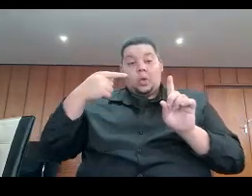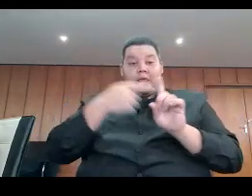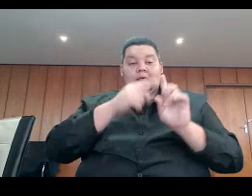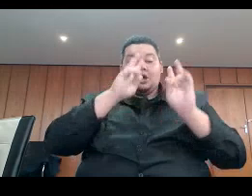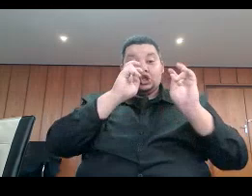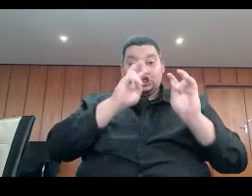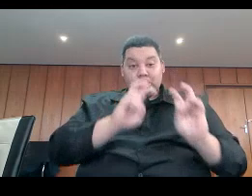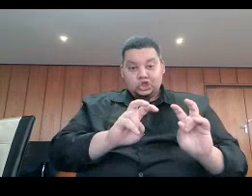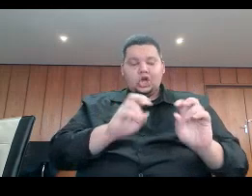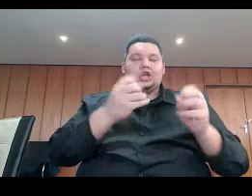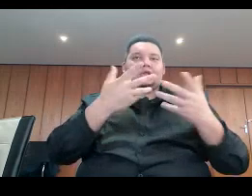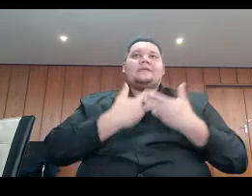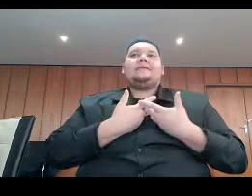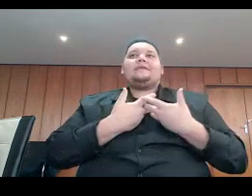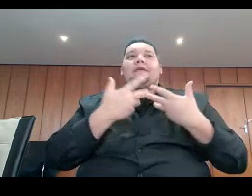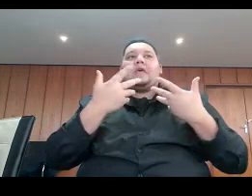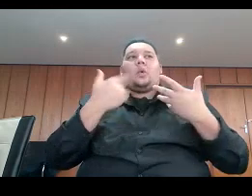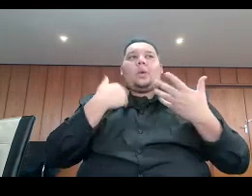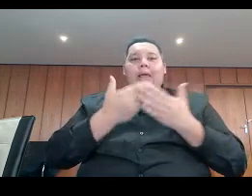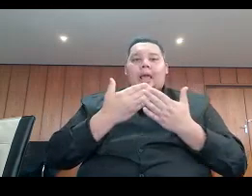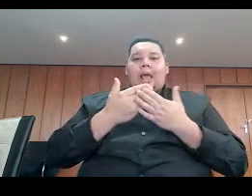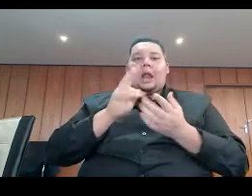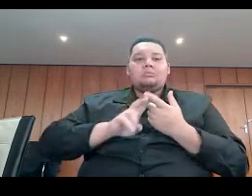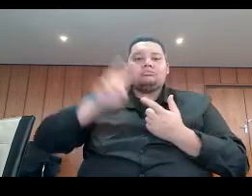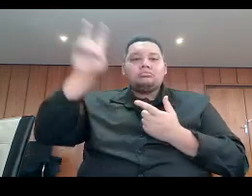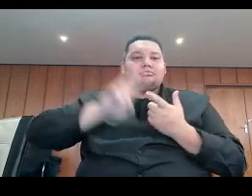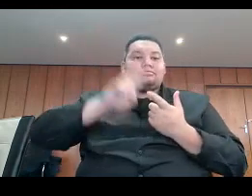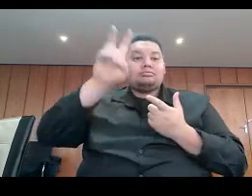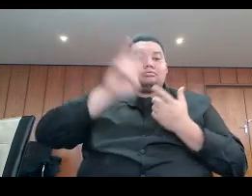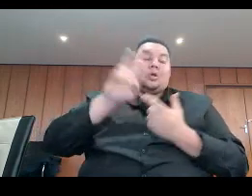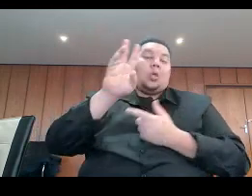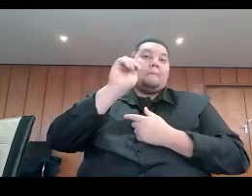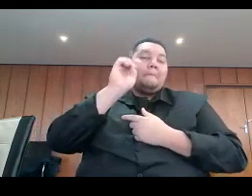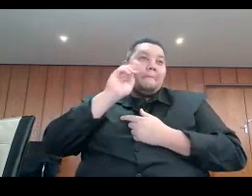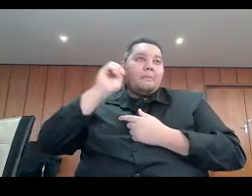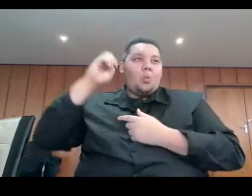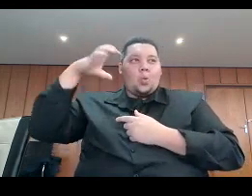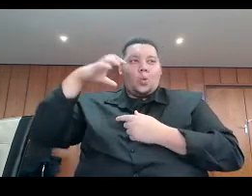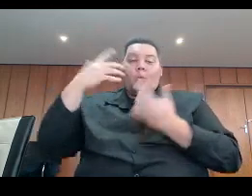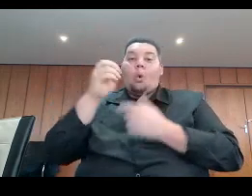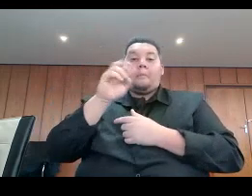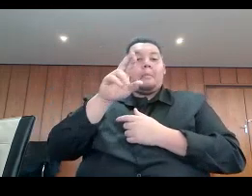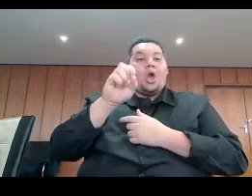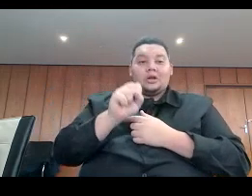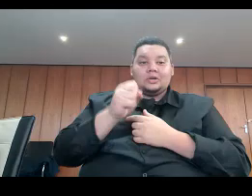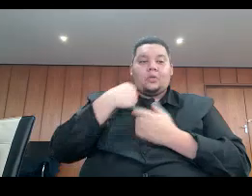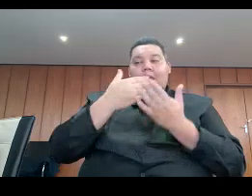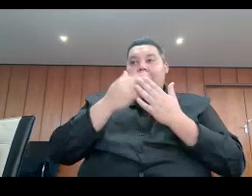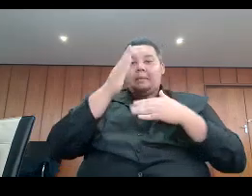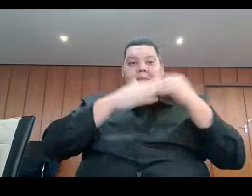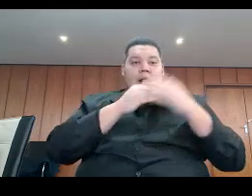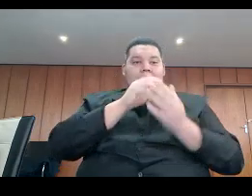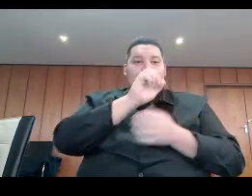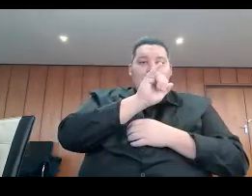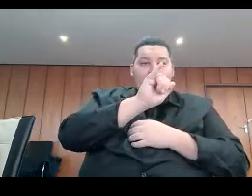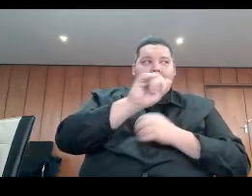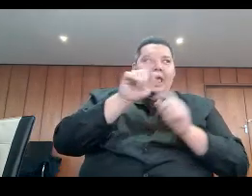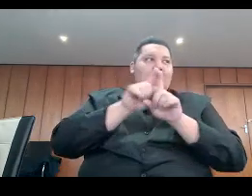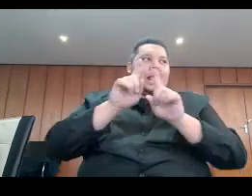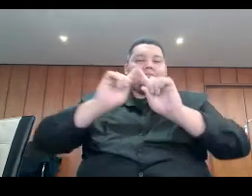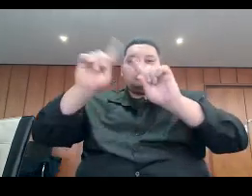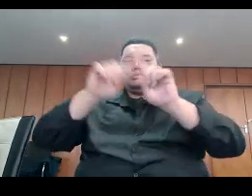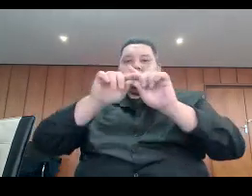us to be able to travel to the moon, maybe Mars, you know. We can build AI and robot systems that